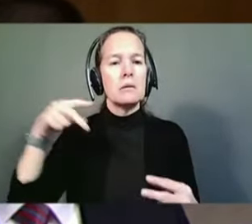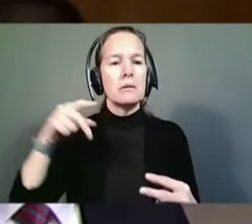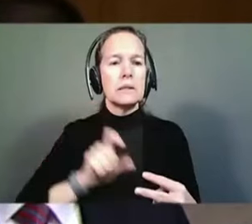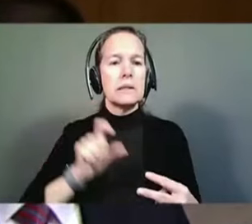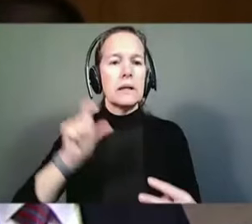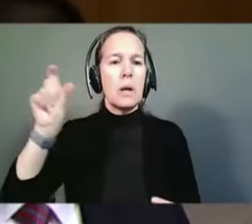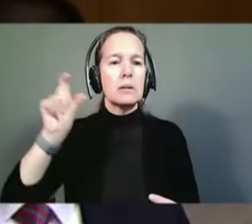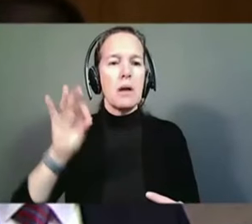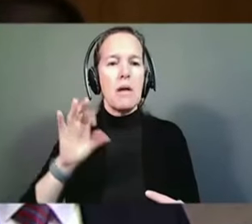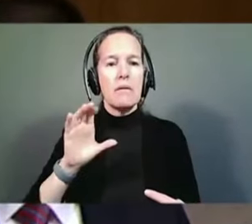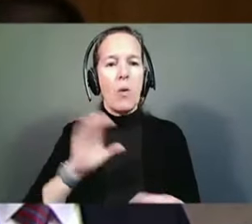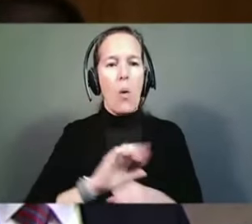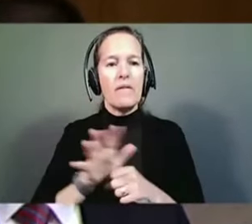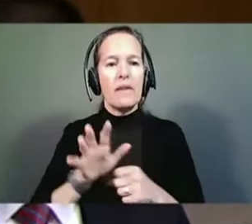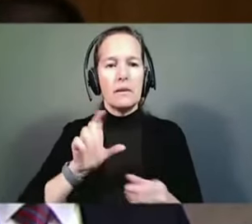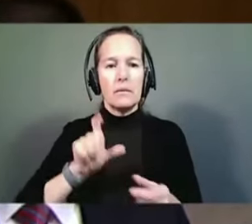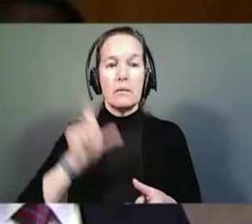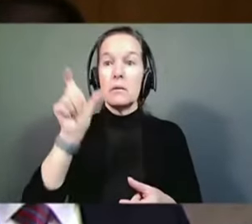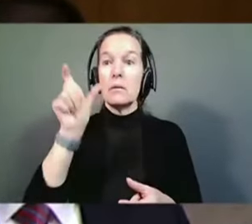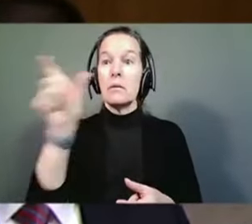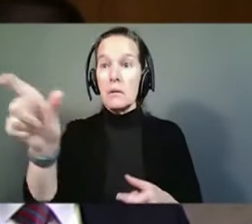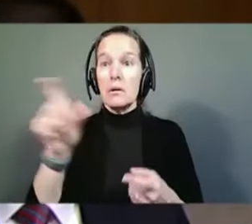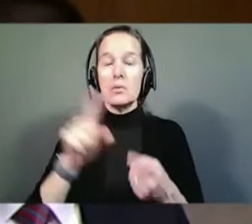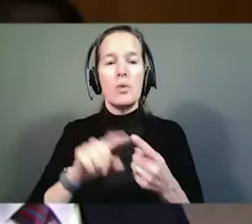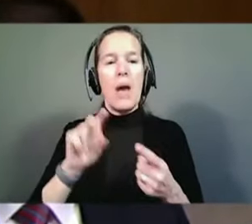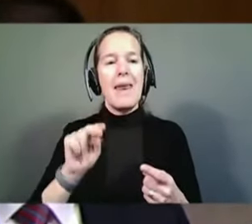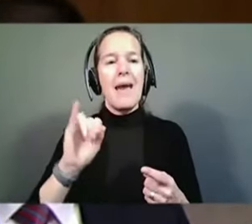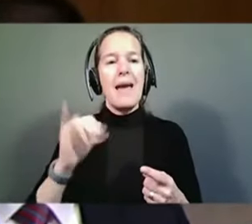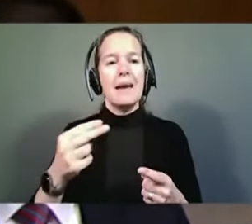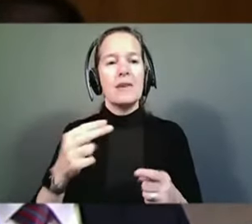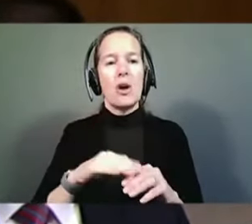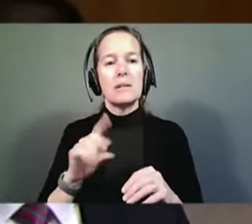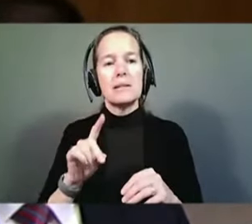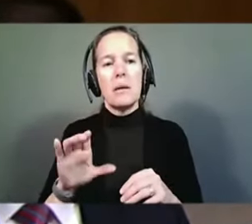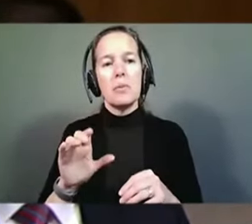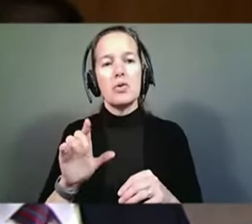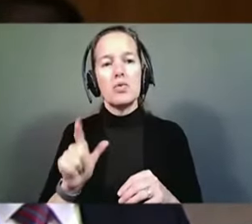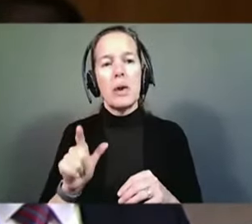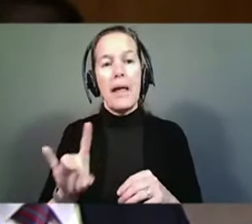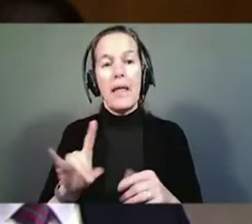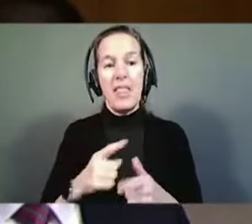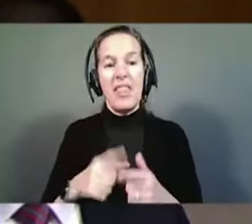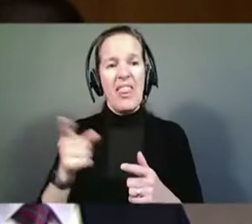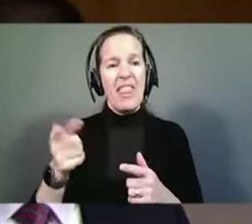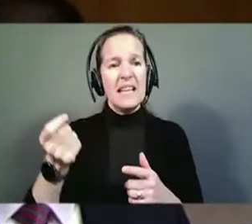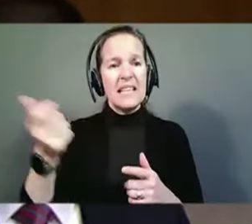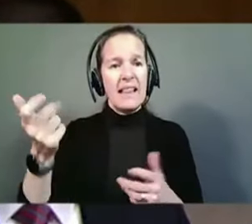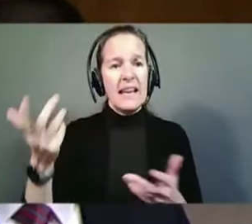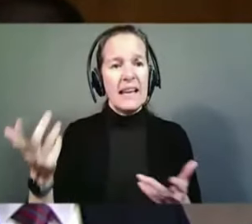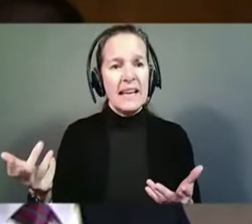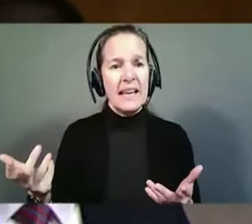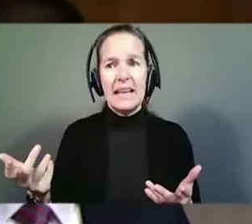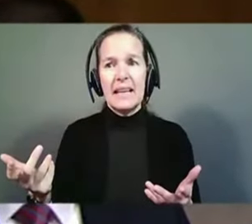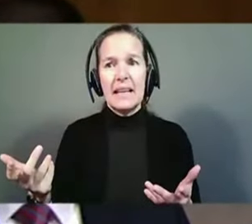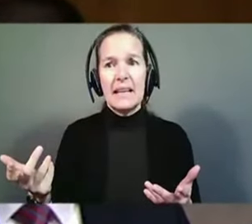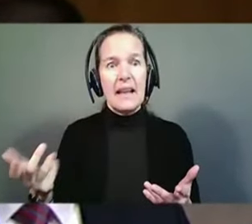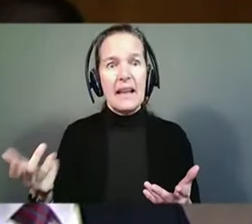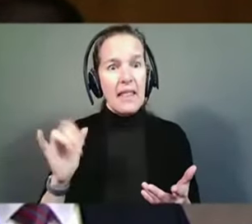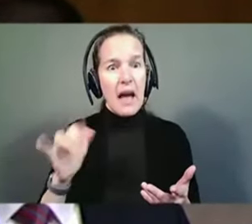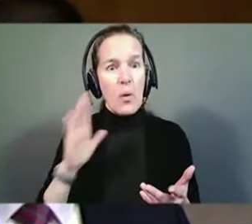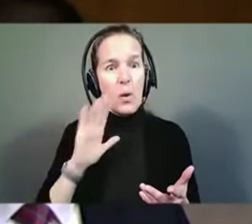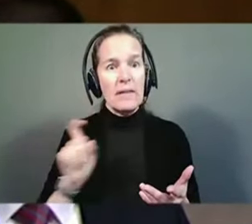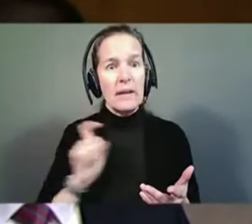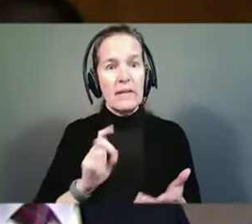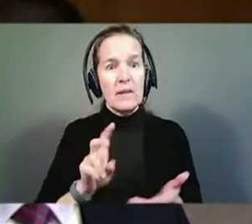own NIH on December 28th, but the NIH deleted it. That would have given us 2 more weeks to work towards